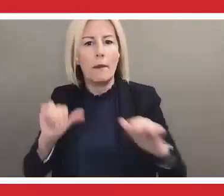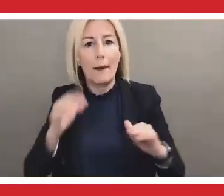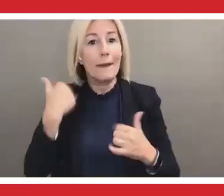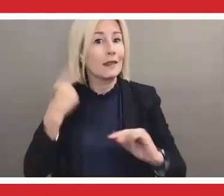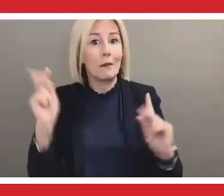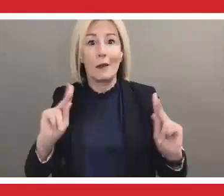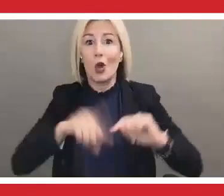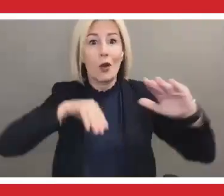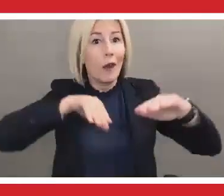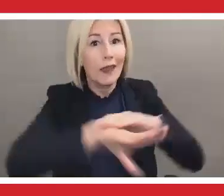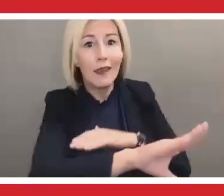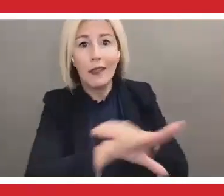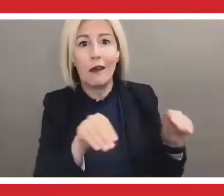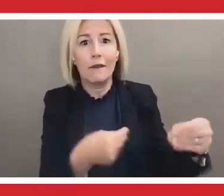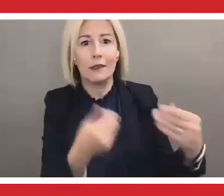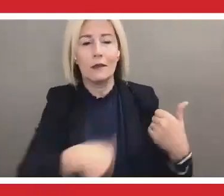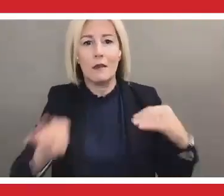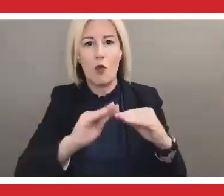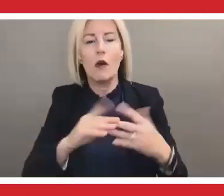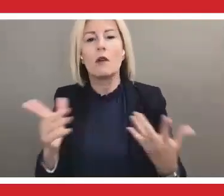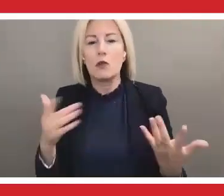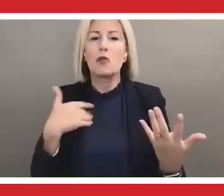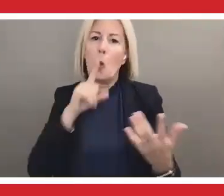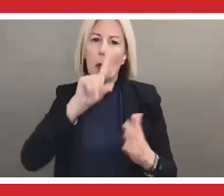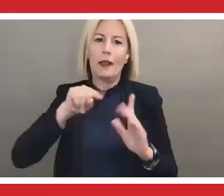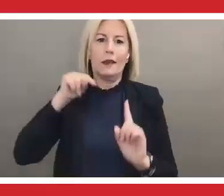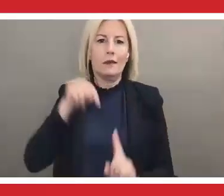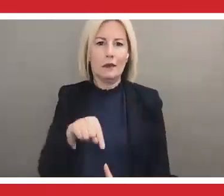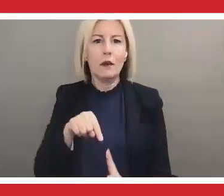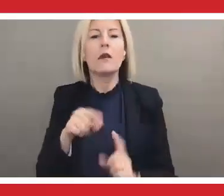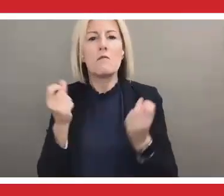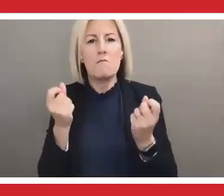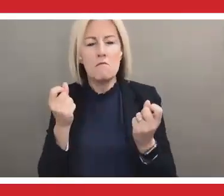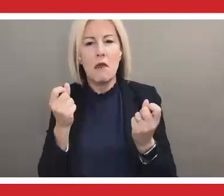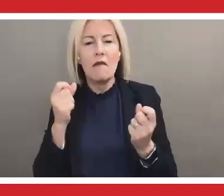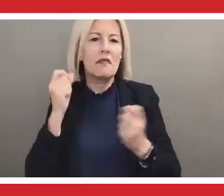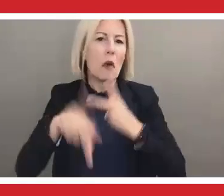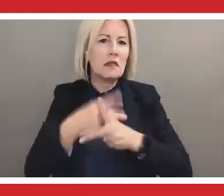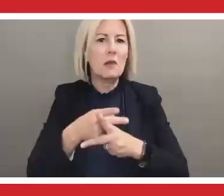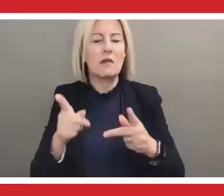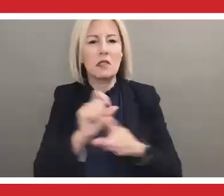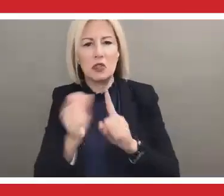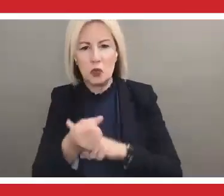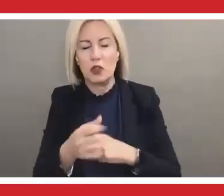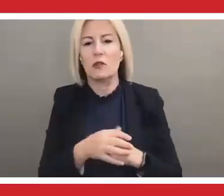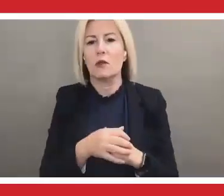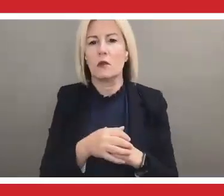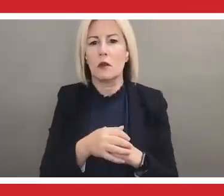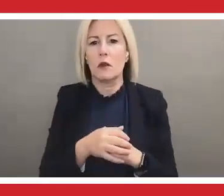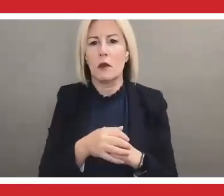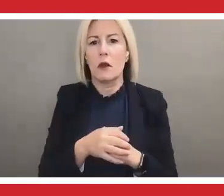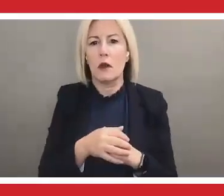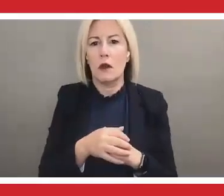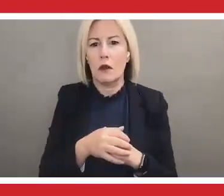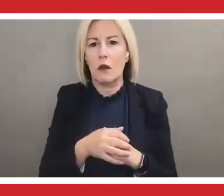anymore. So, and the underlying thing with a lot of these types of situations was that having a cloud